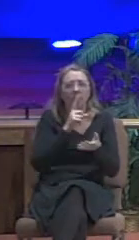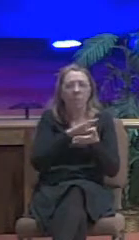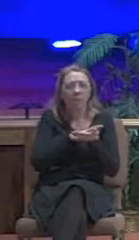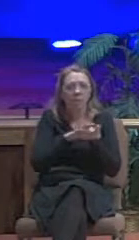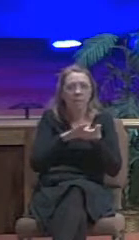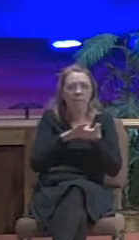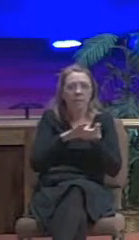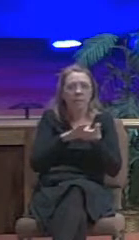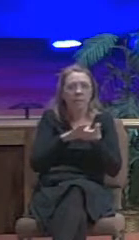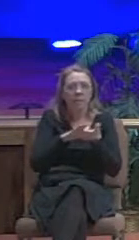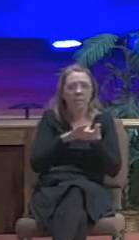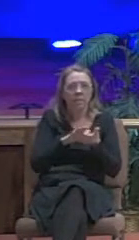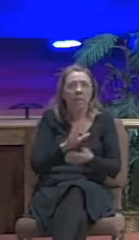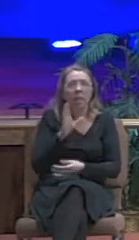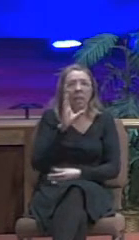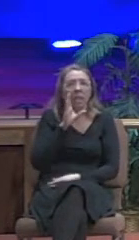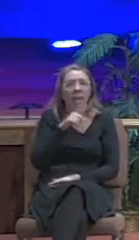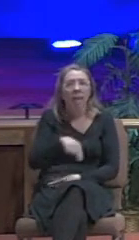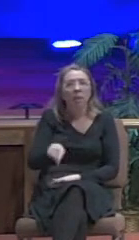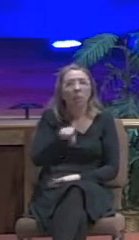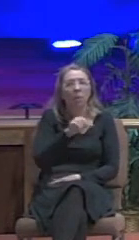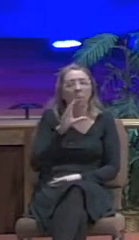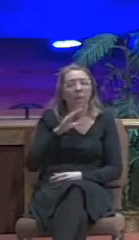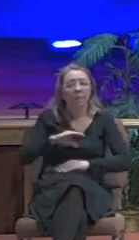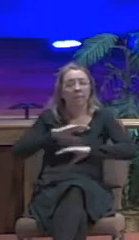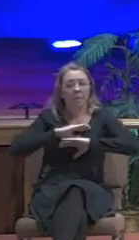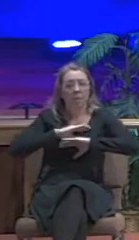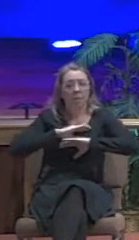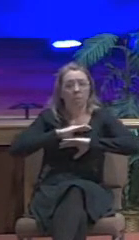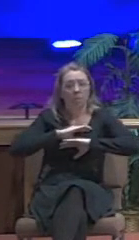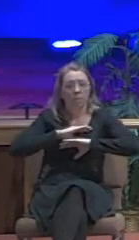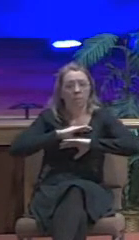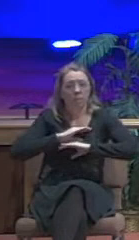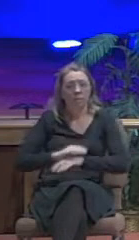for they will be filled.